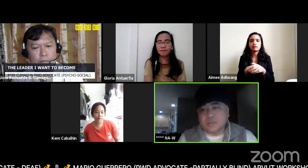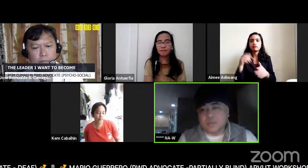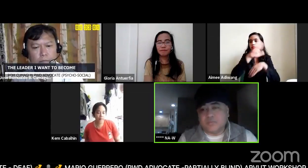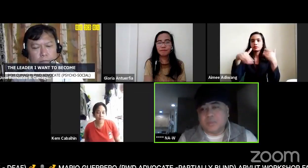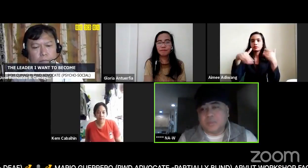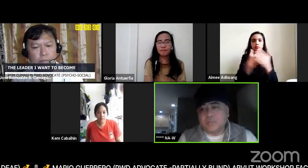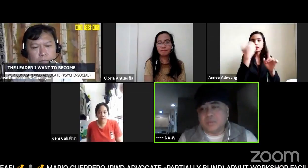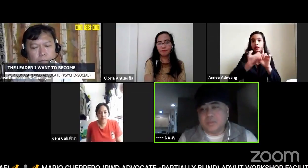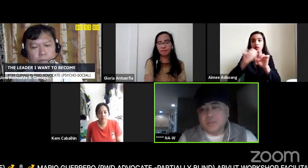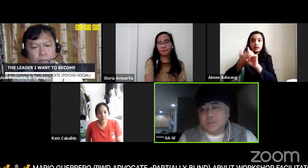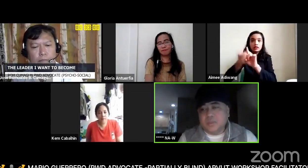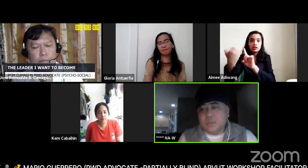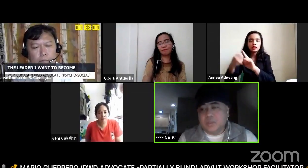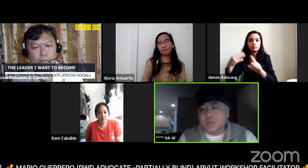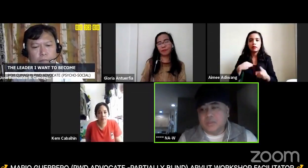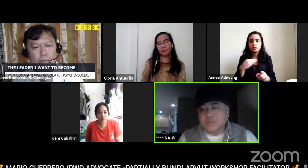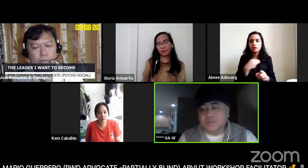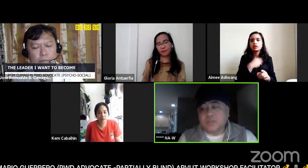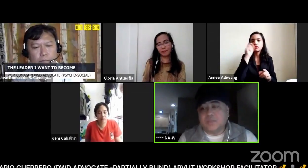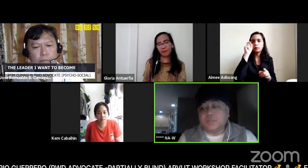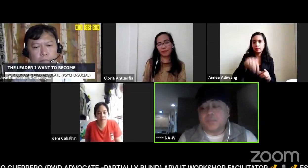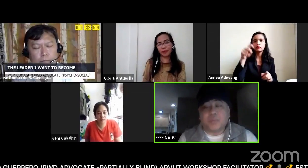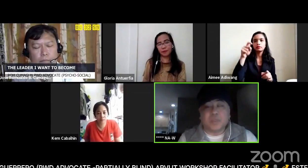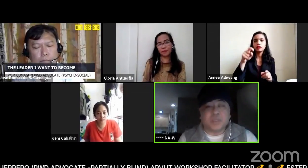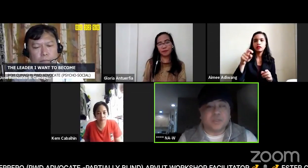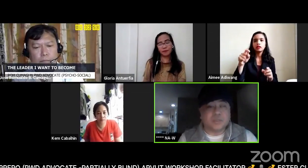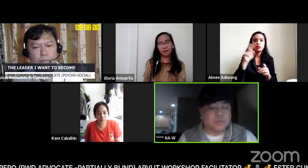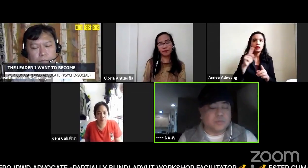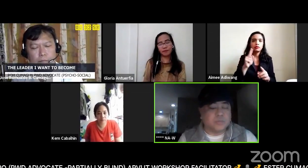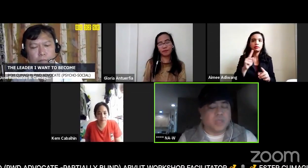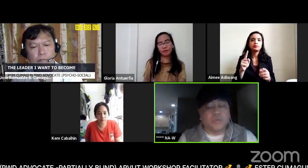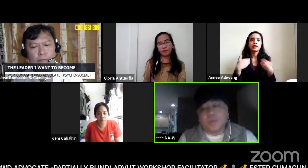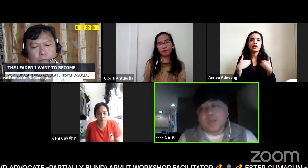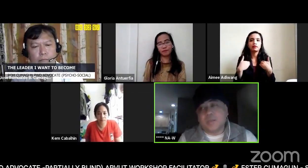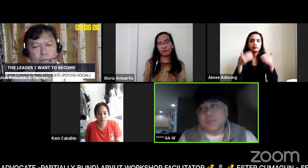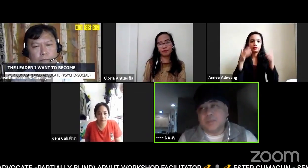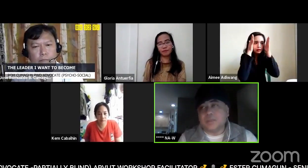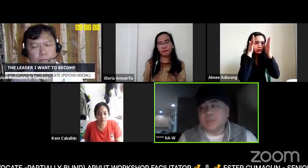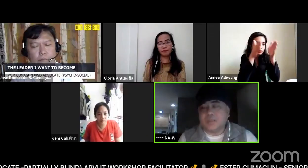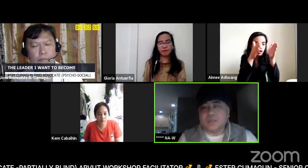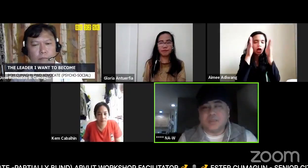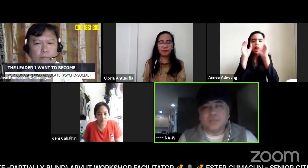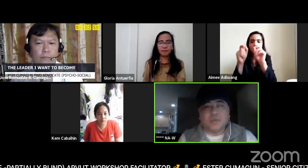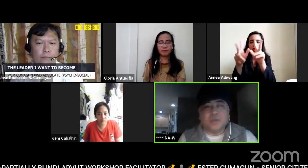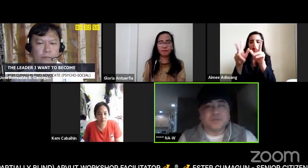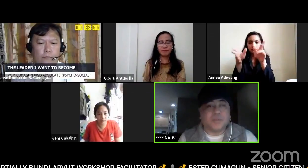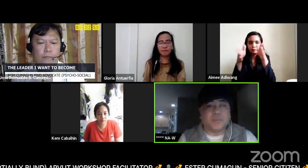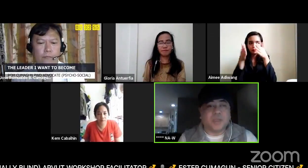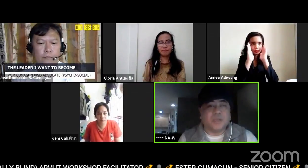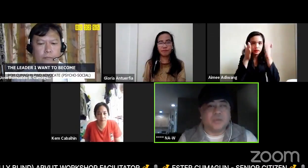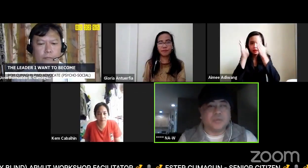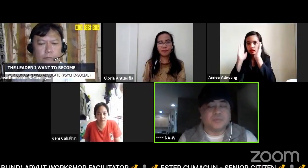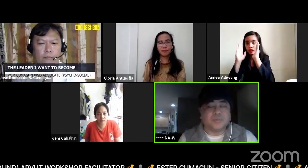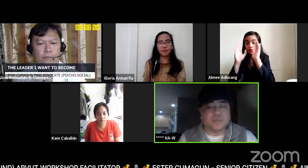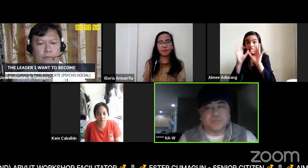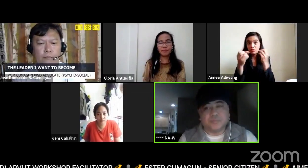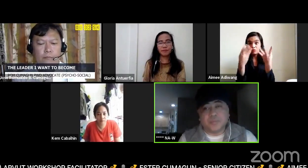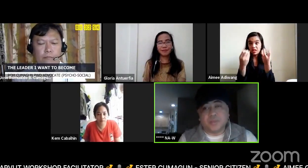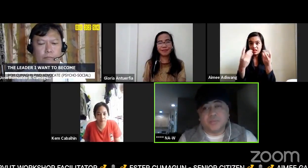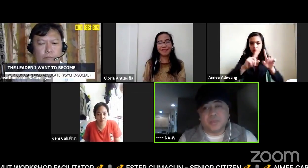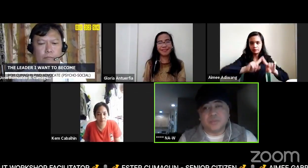each and every member is given the proper attention. Ngayon kung marami, ibang usapan na yun.